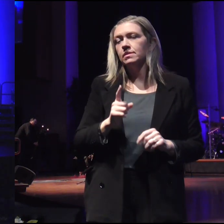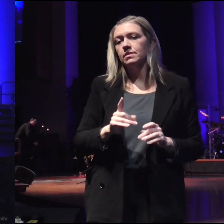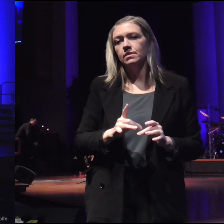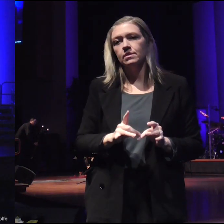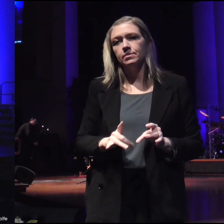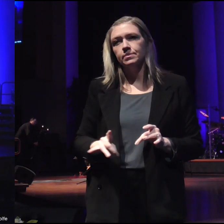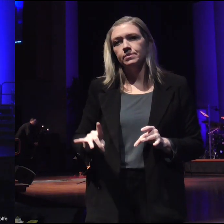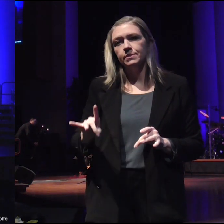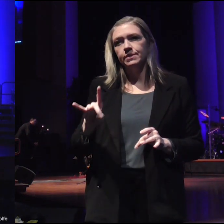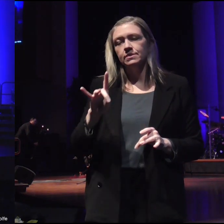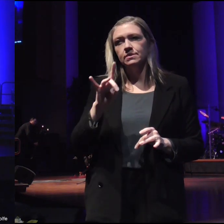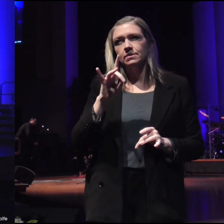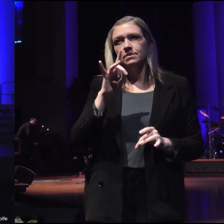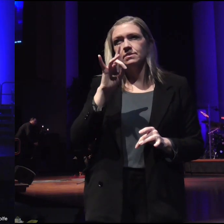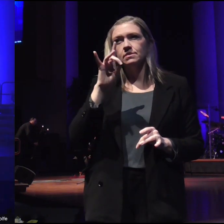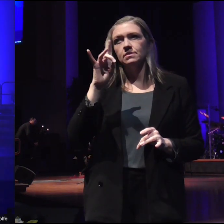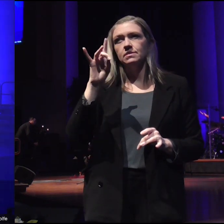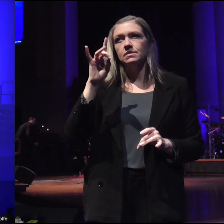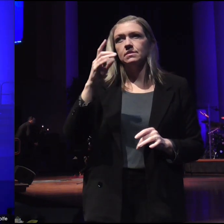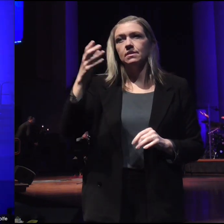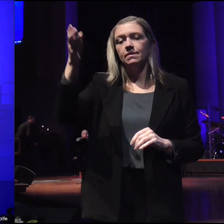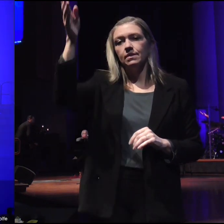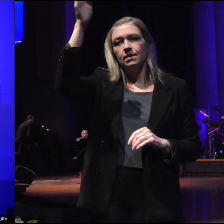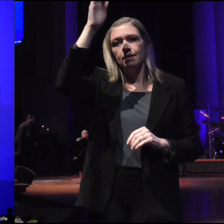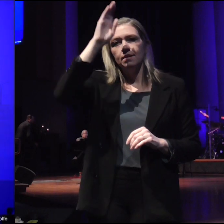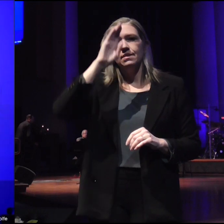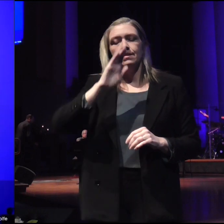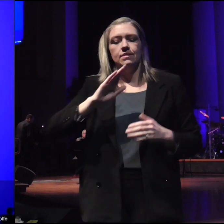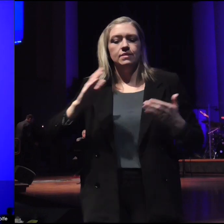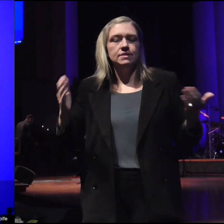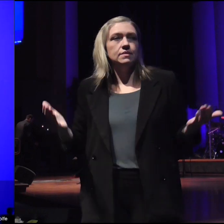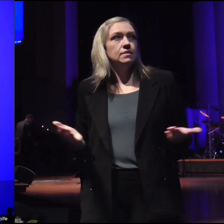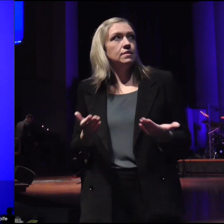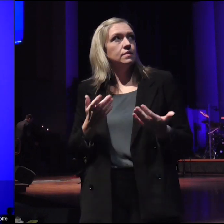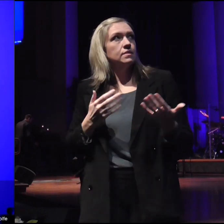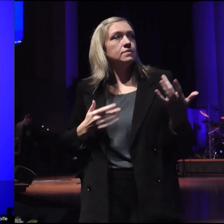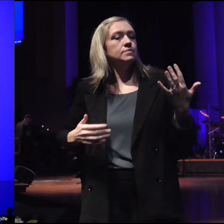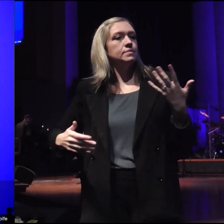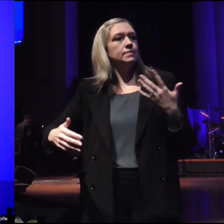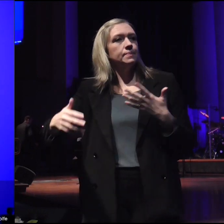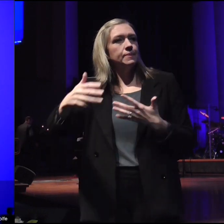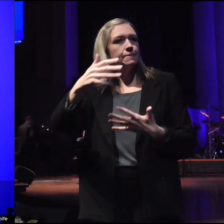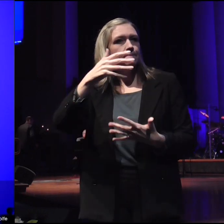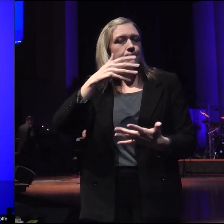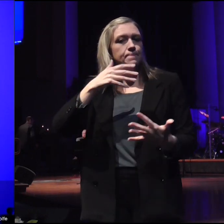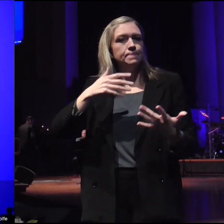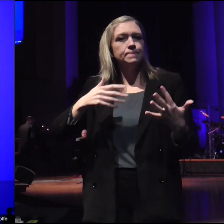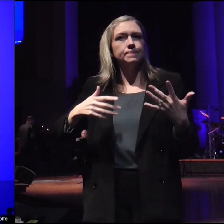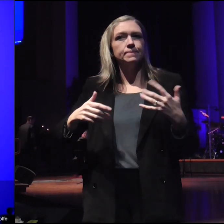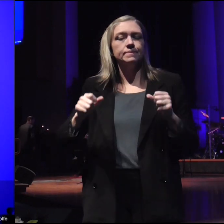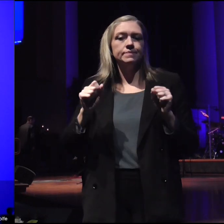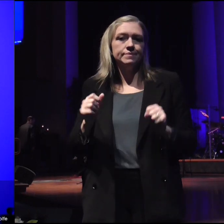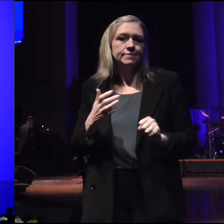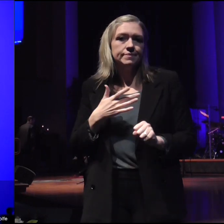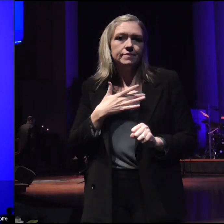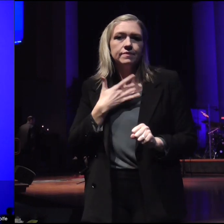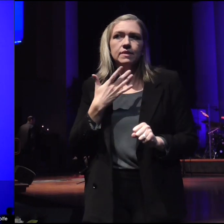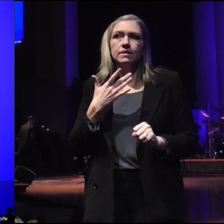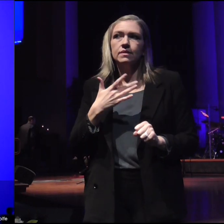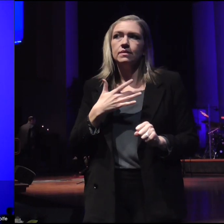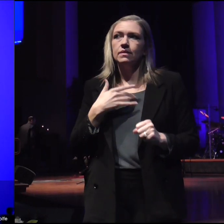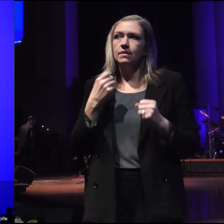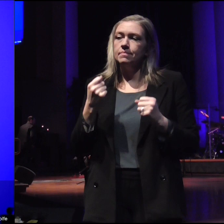Surely the presence of God is in this place. I